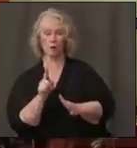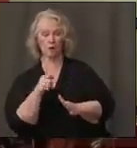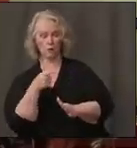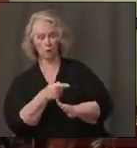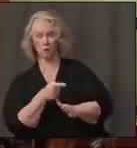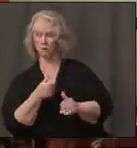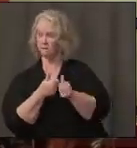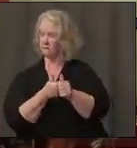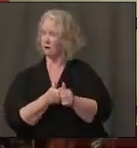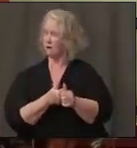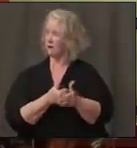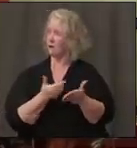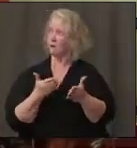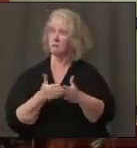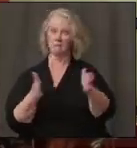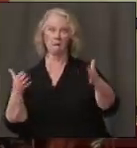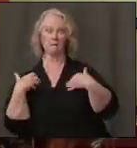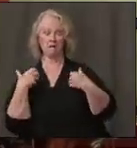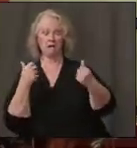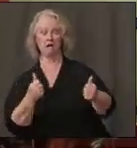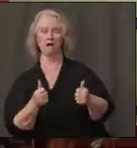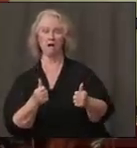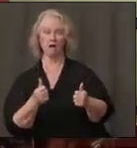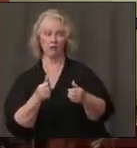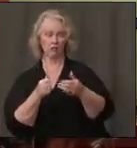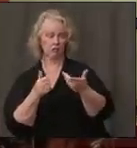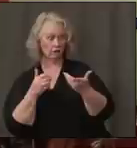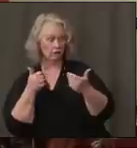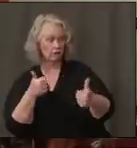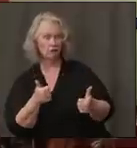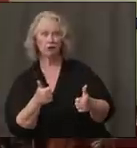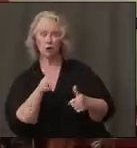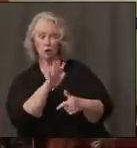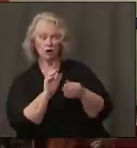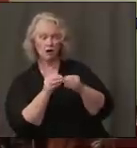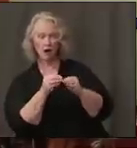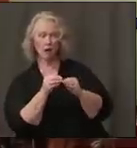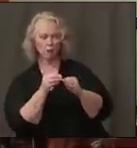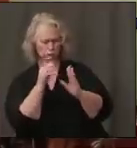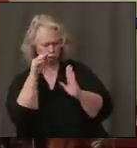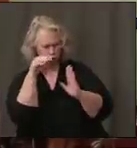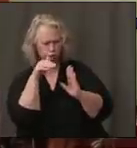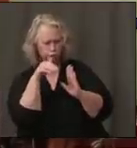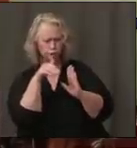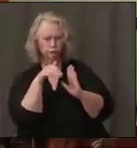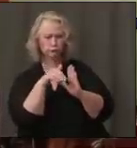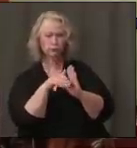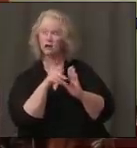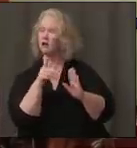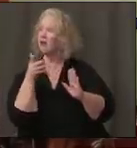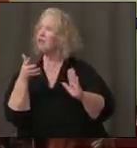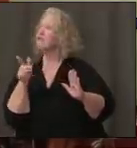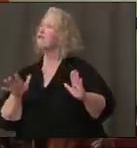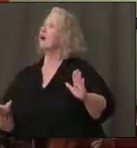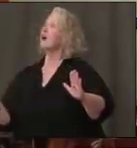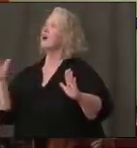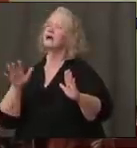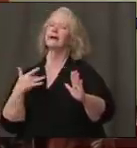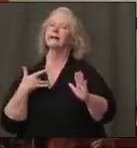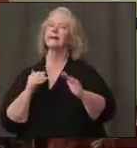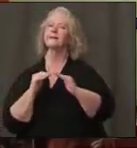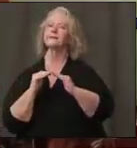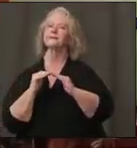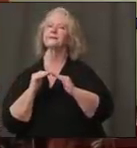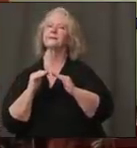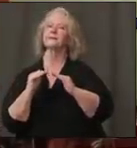worked. The case number are going down when the rest of the country is plateauing, and that is